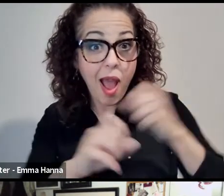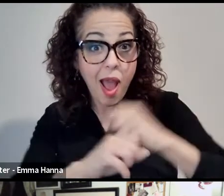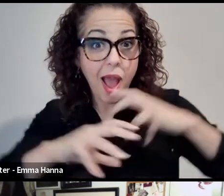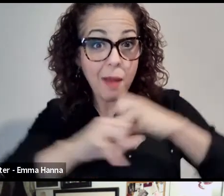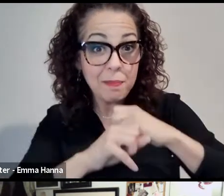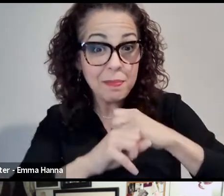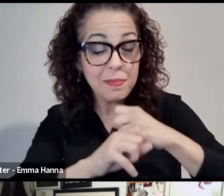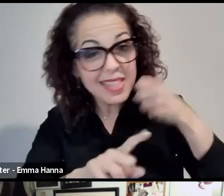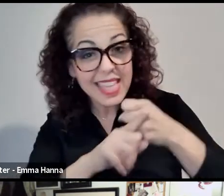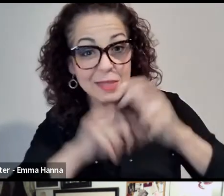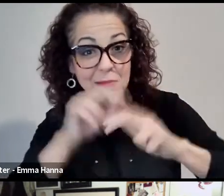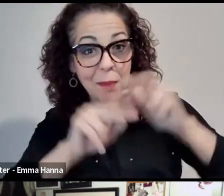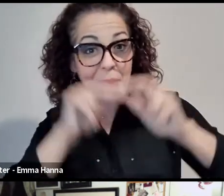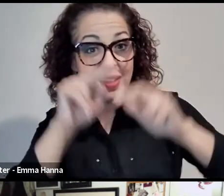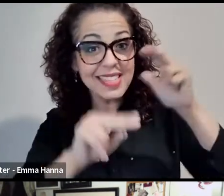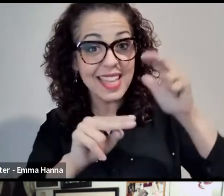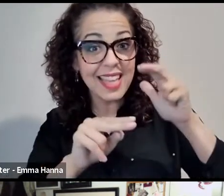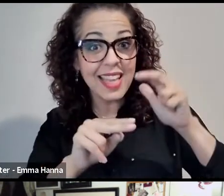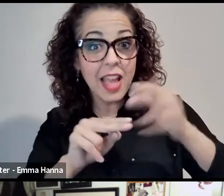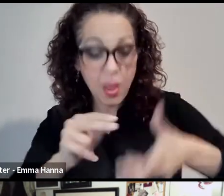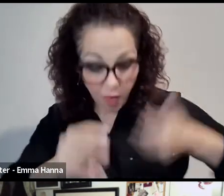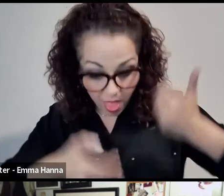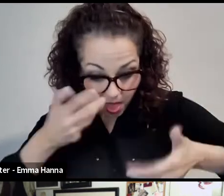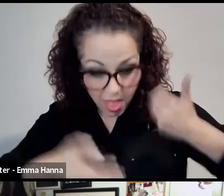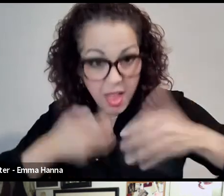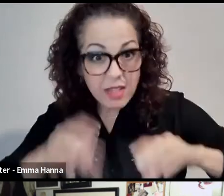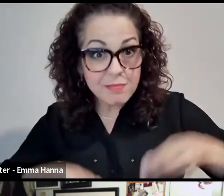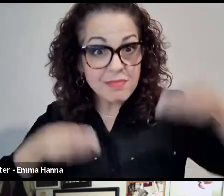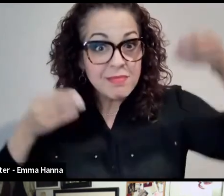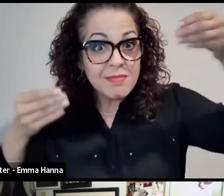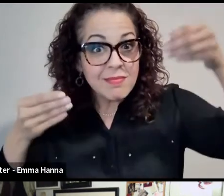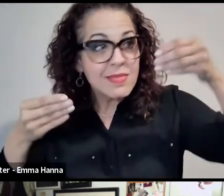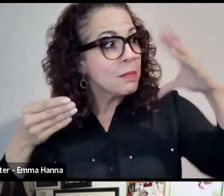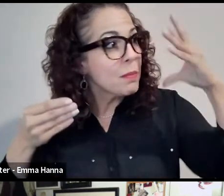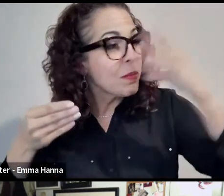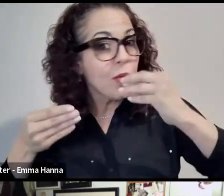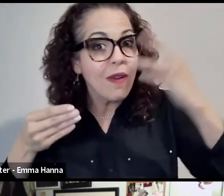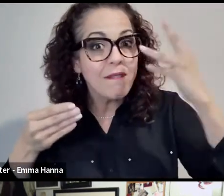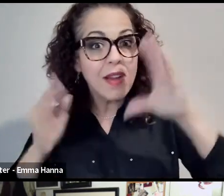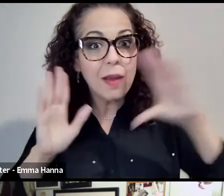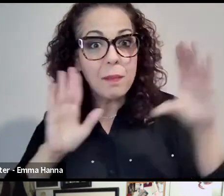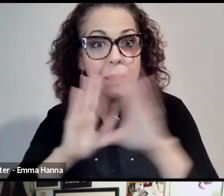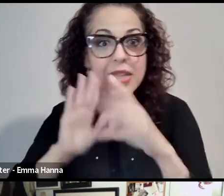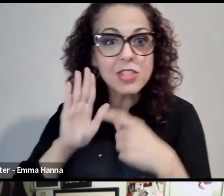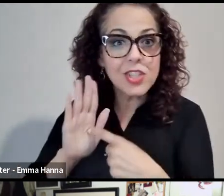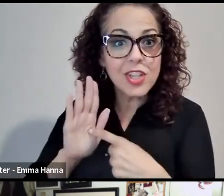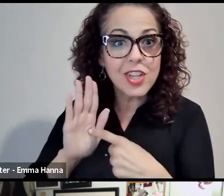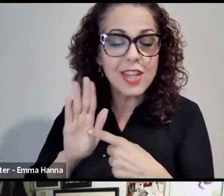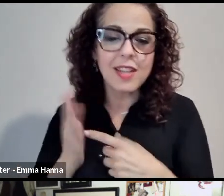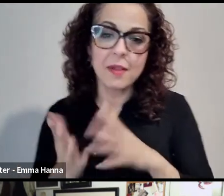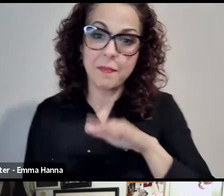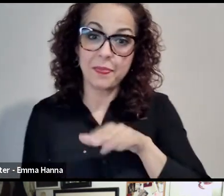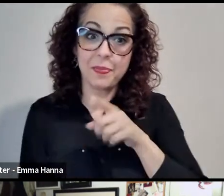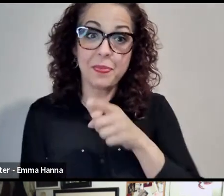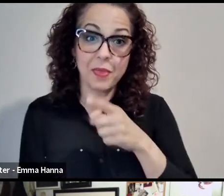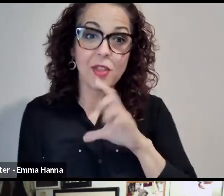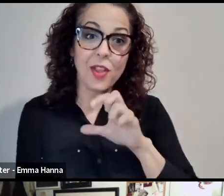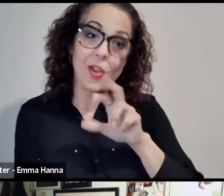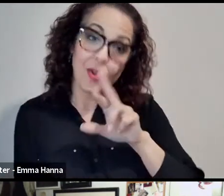it's worth taking out of the rubble. Yeah, you know, there's a, I told you I wasn't gonna ask you to read anything,